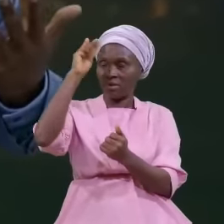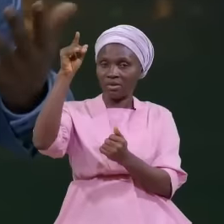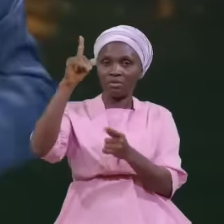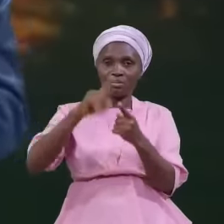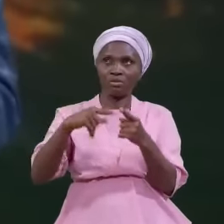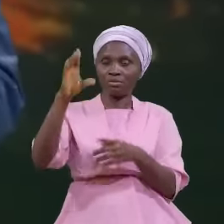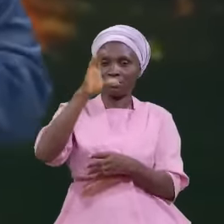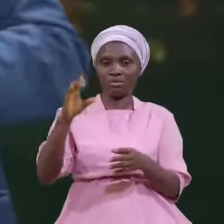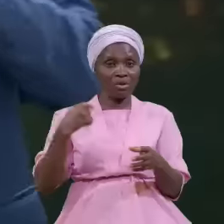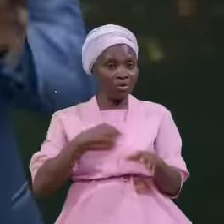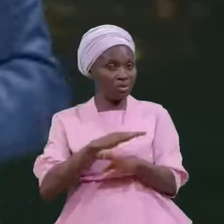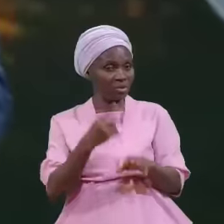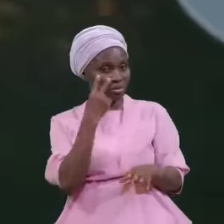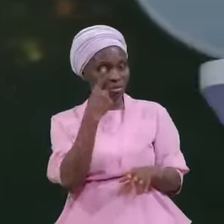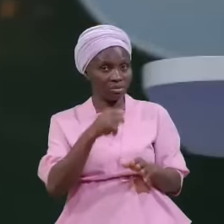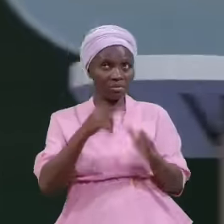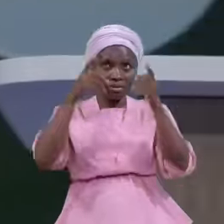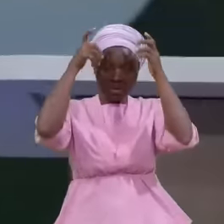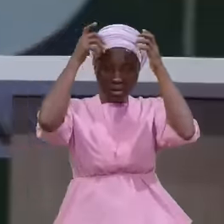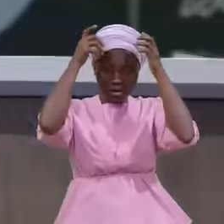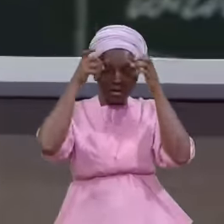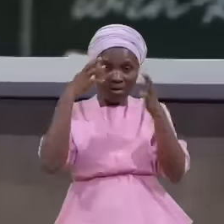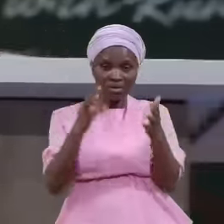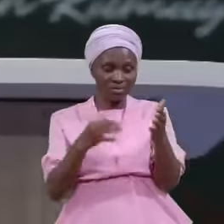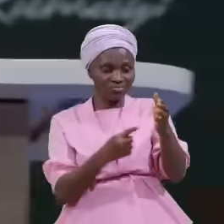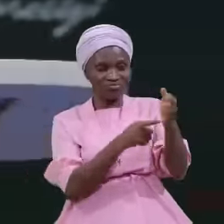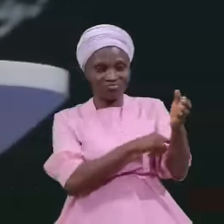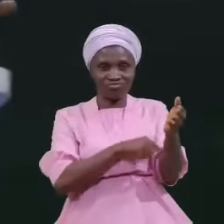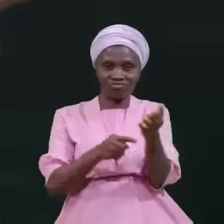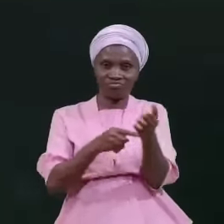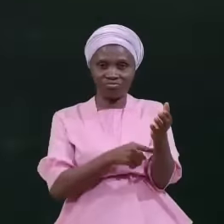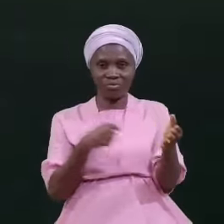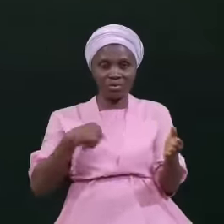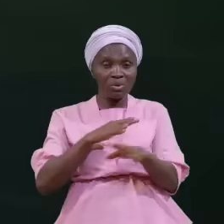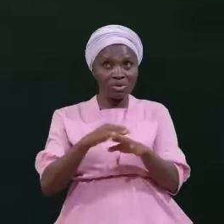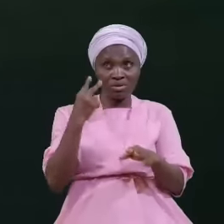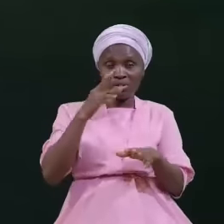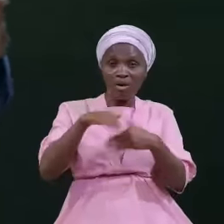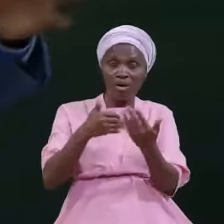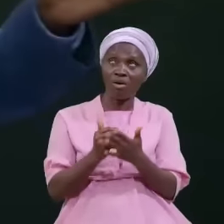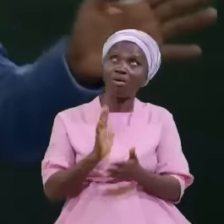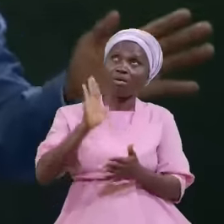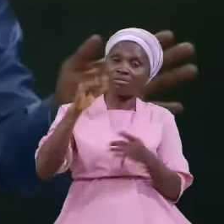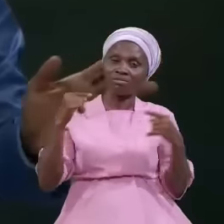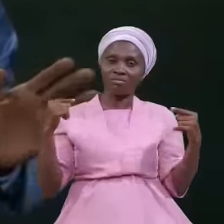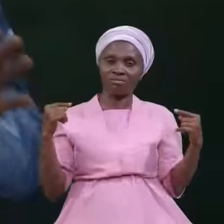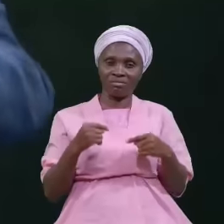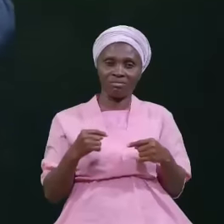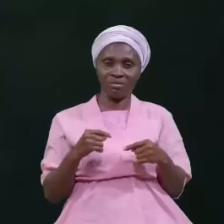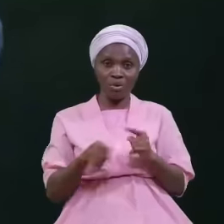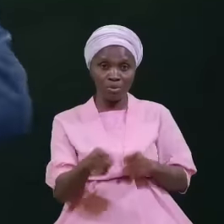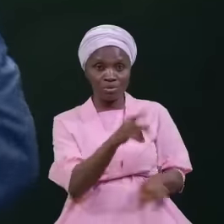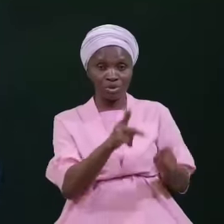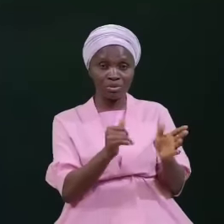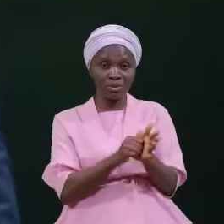of thorns. We didn't see all his agony. And those people that were responsible primarily, they were forgiven.